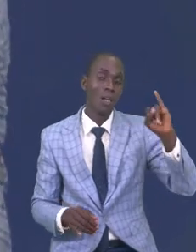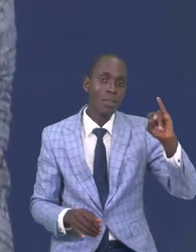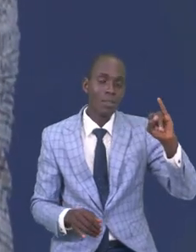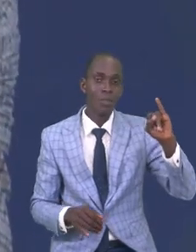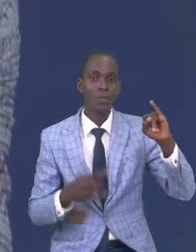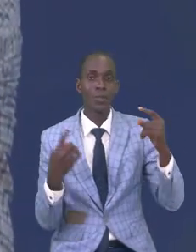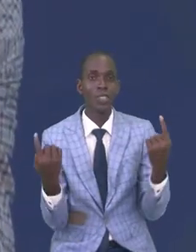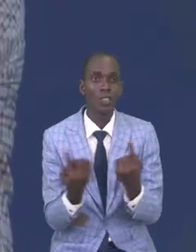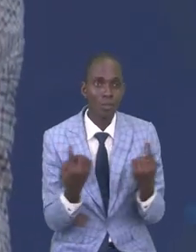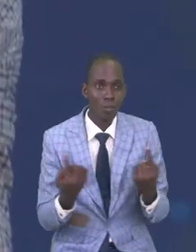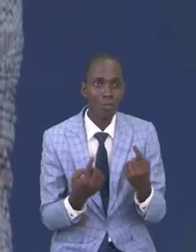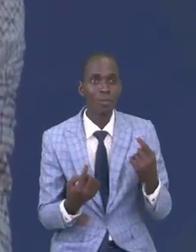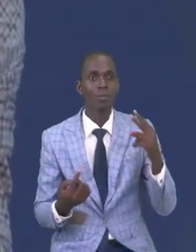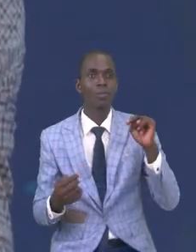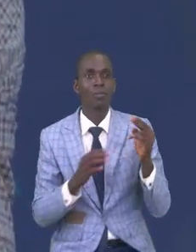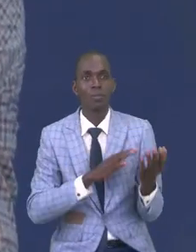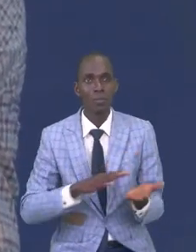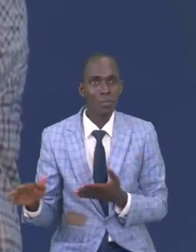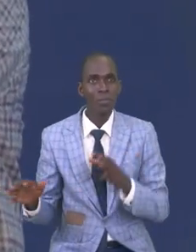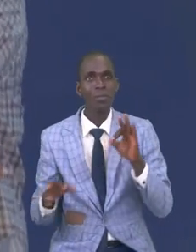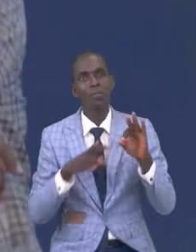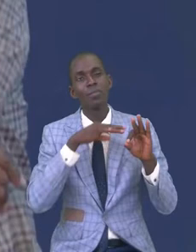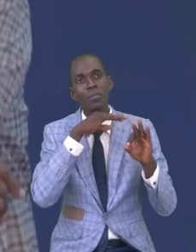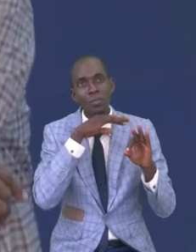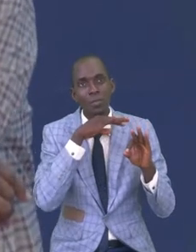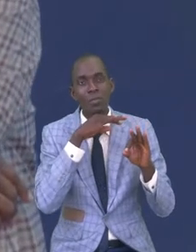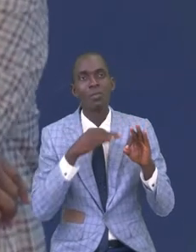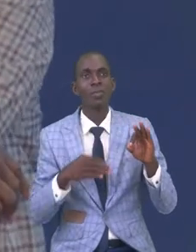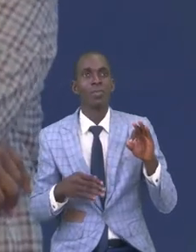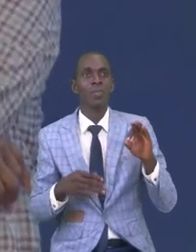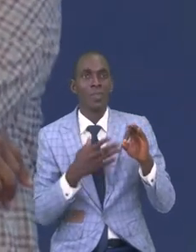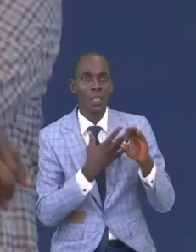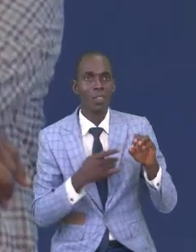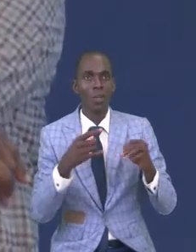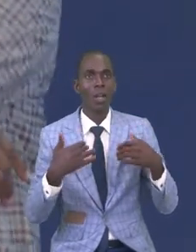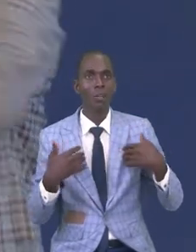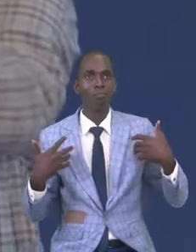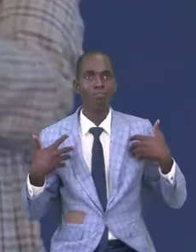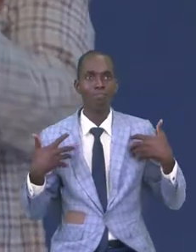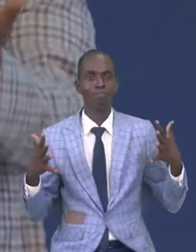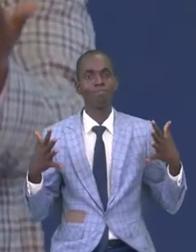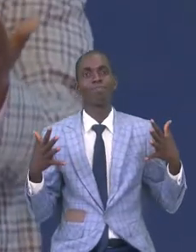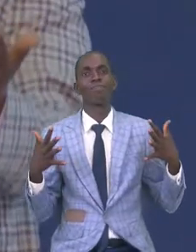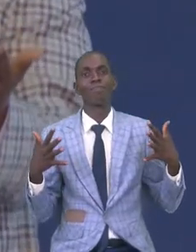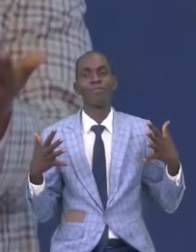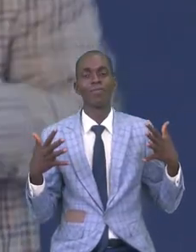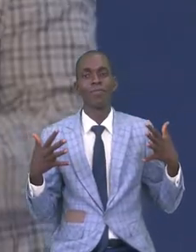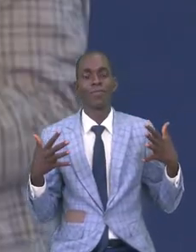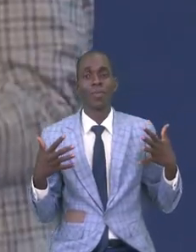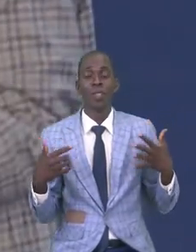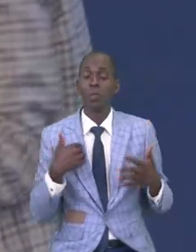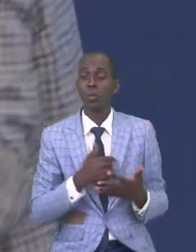negligence, filthiness, and you have idleness, your life